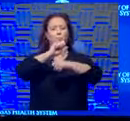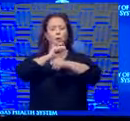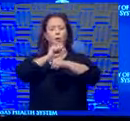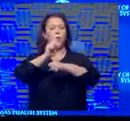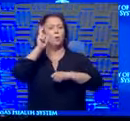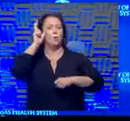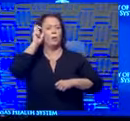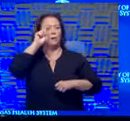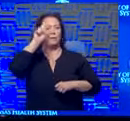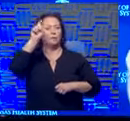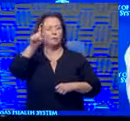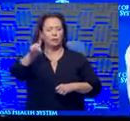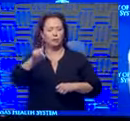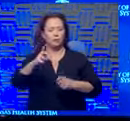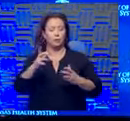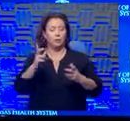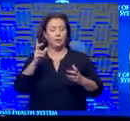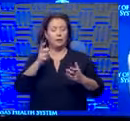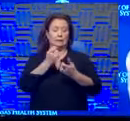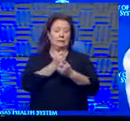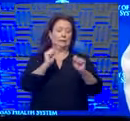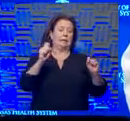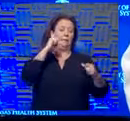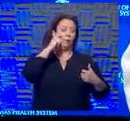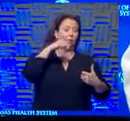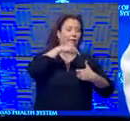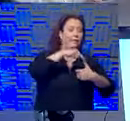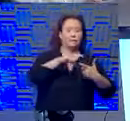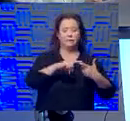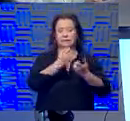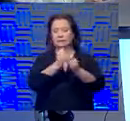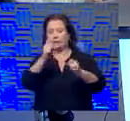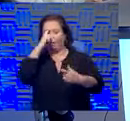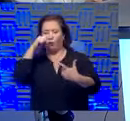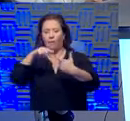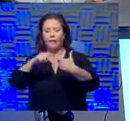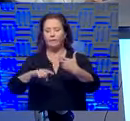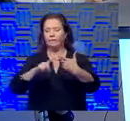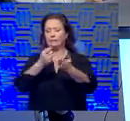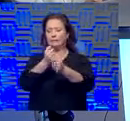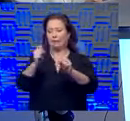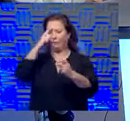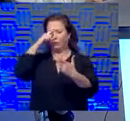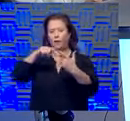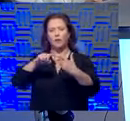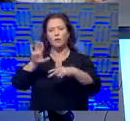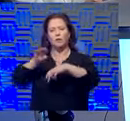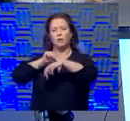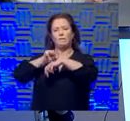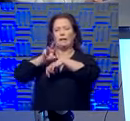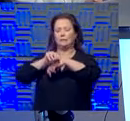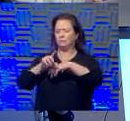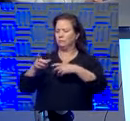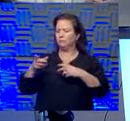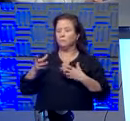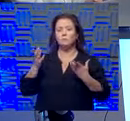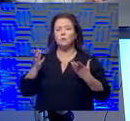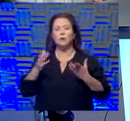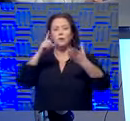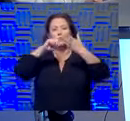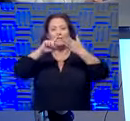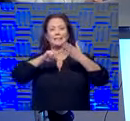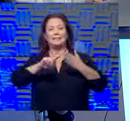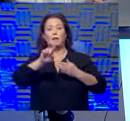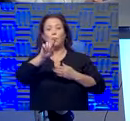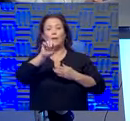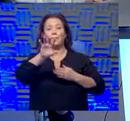this question a lot. Is it safe for me to do this? Is it safe for me to do that? What advice do you have around that? You've investigated 105 outbreaks,